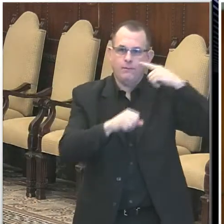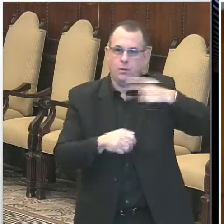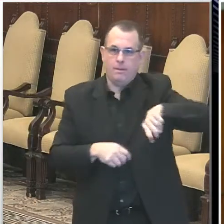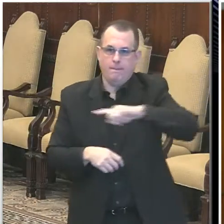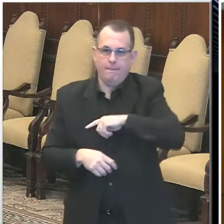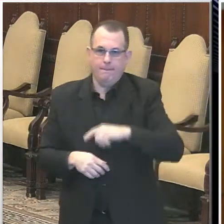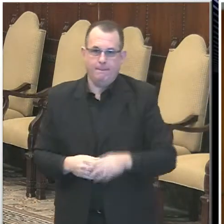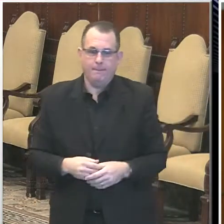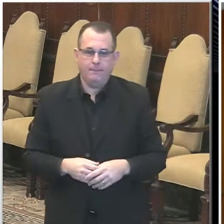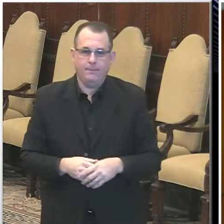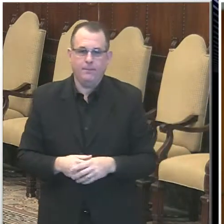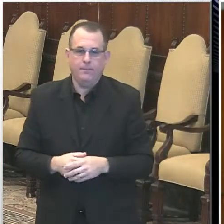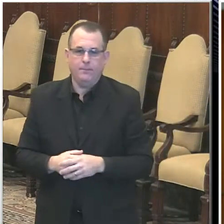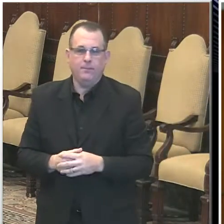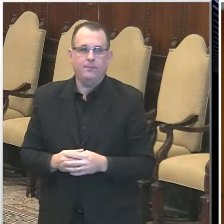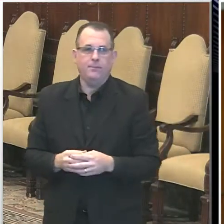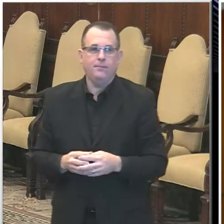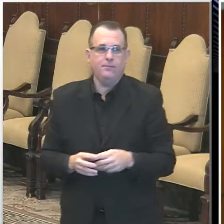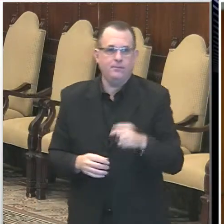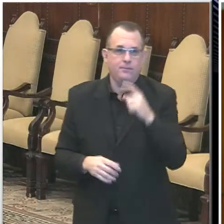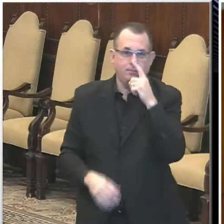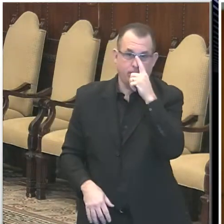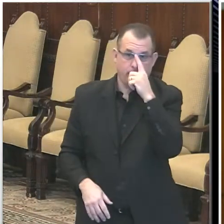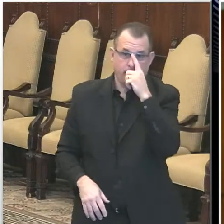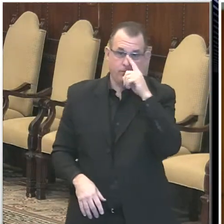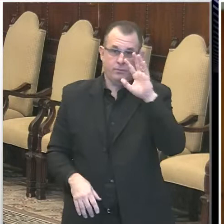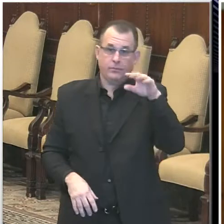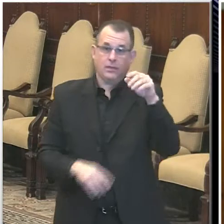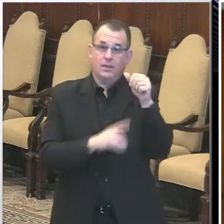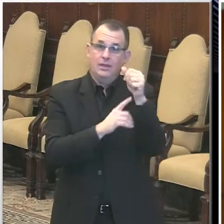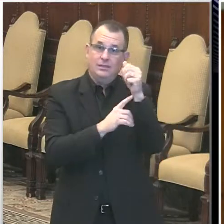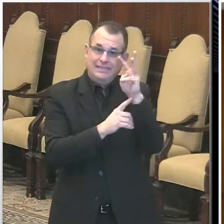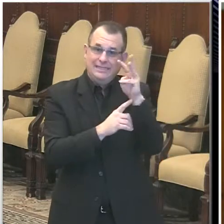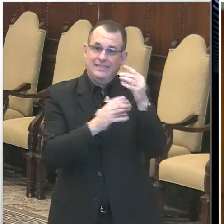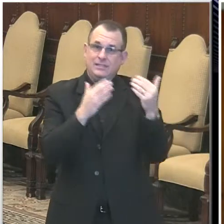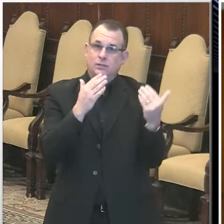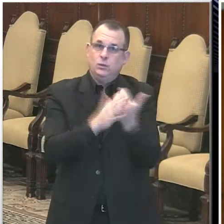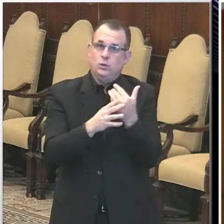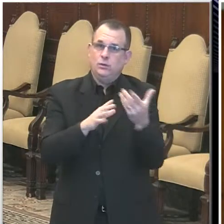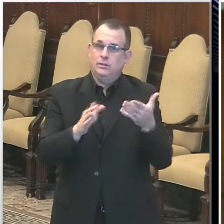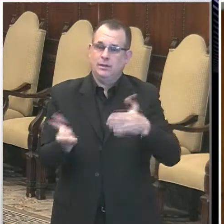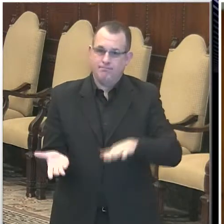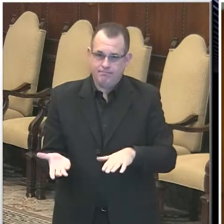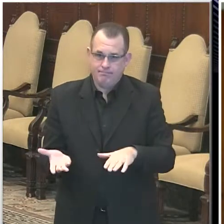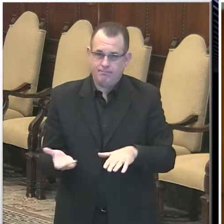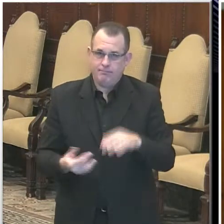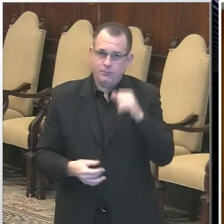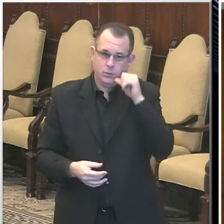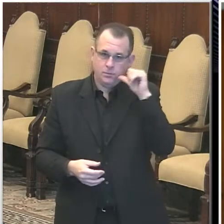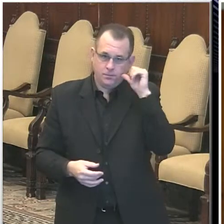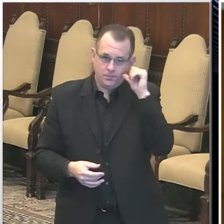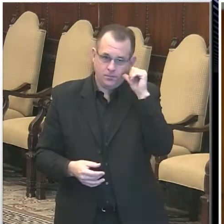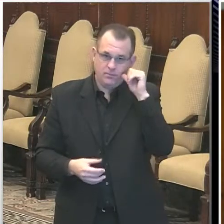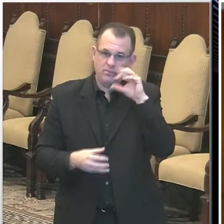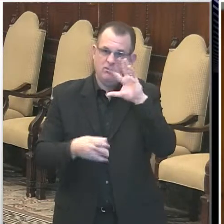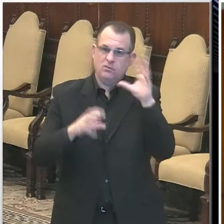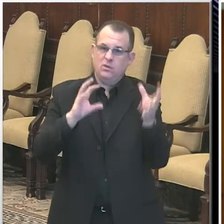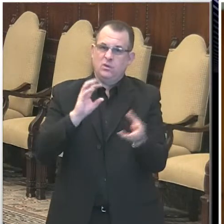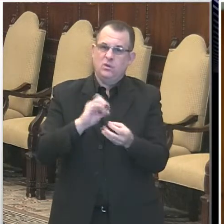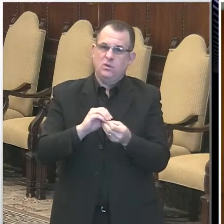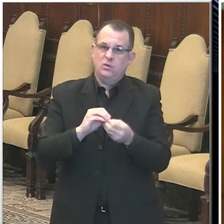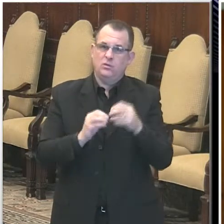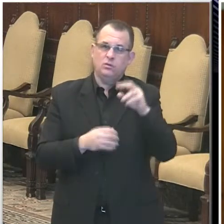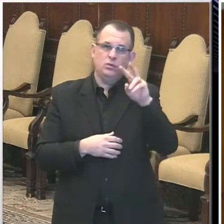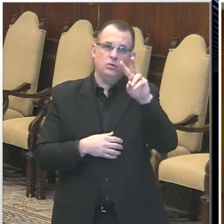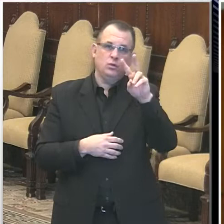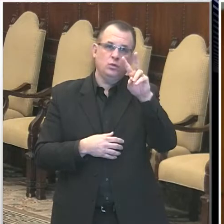I have to report, sadly, that there are 16 new people who have died of the coronavirus infection since yesterday, bringing us to a total of 222 deaths since the